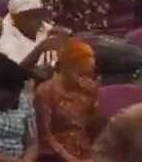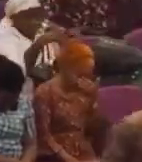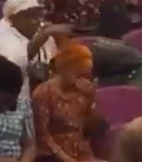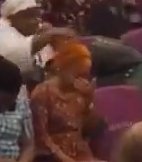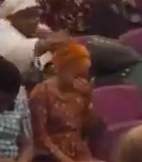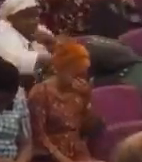pray